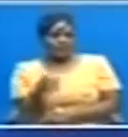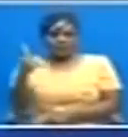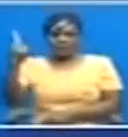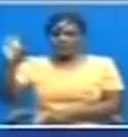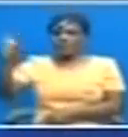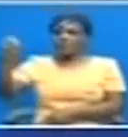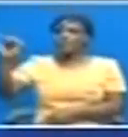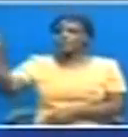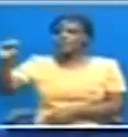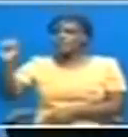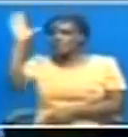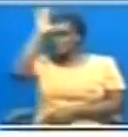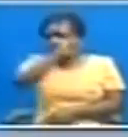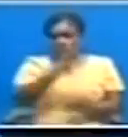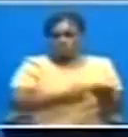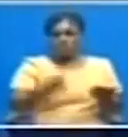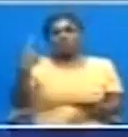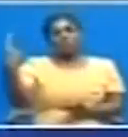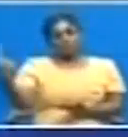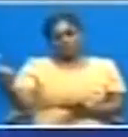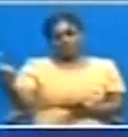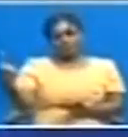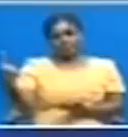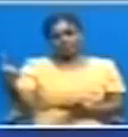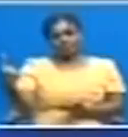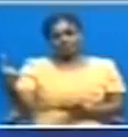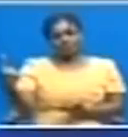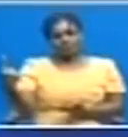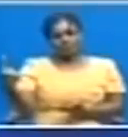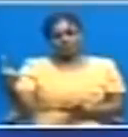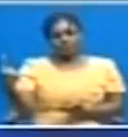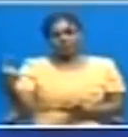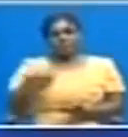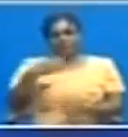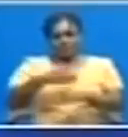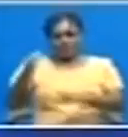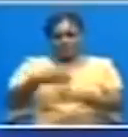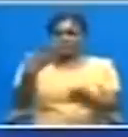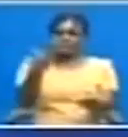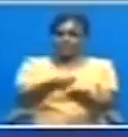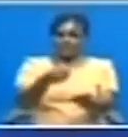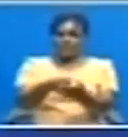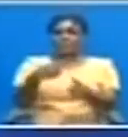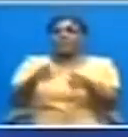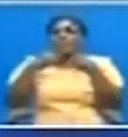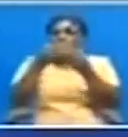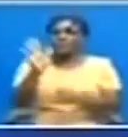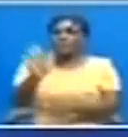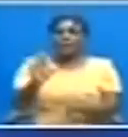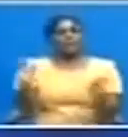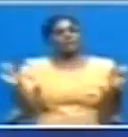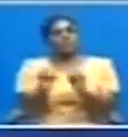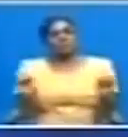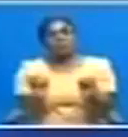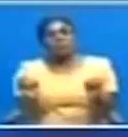has gone missing for almost a week. Last time I talked to him, he wanted some money, I've sent the money. But he has not responded whether he has got the